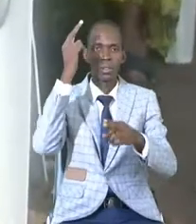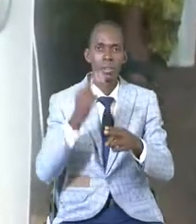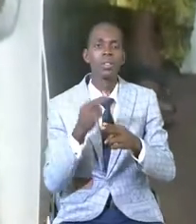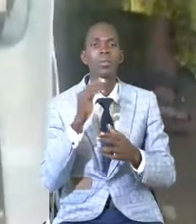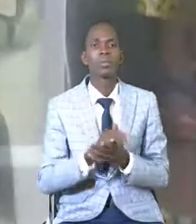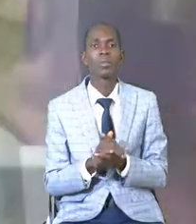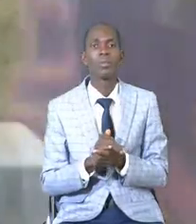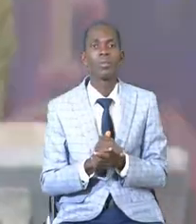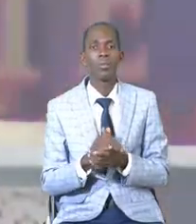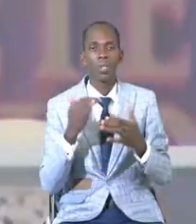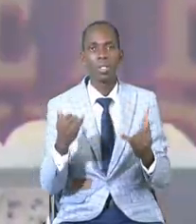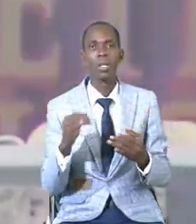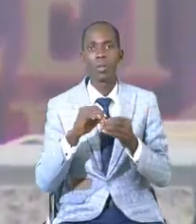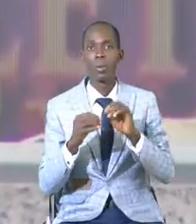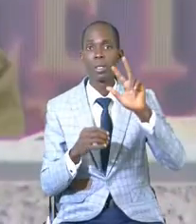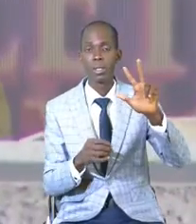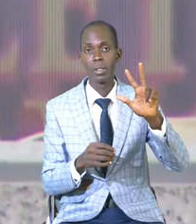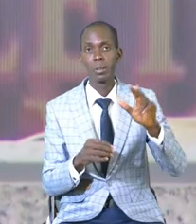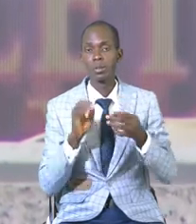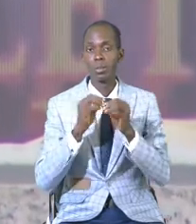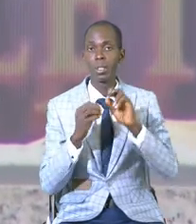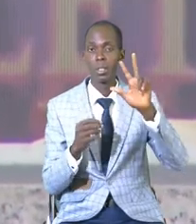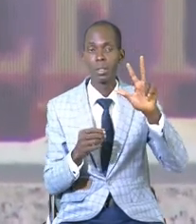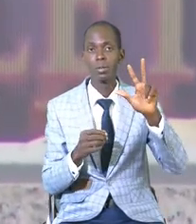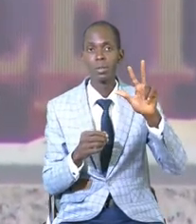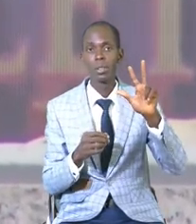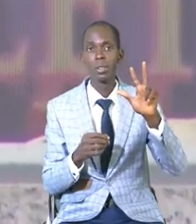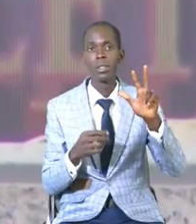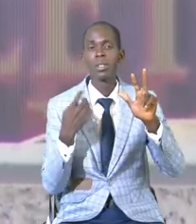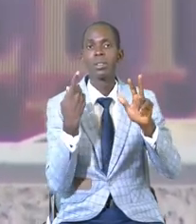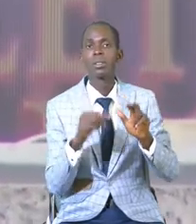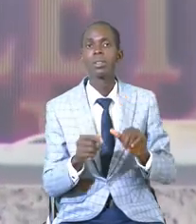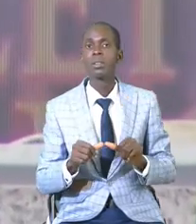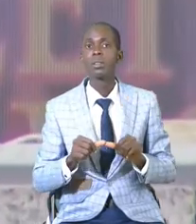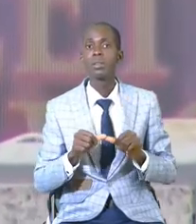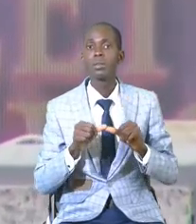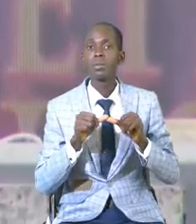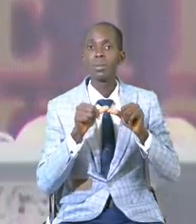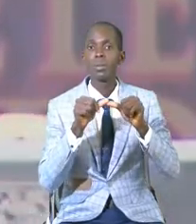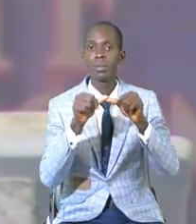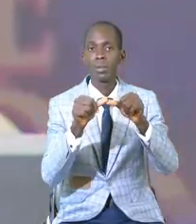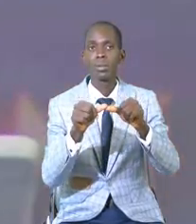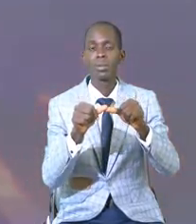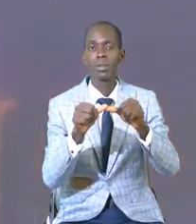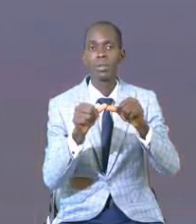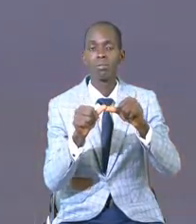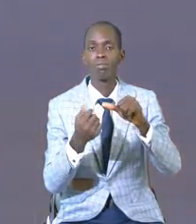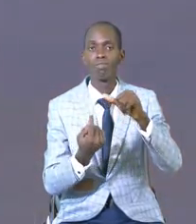We're coming to number three here. Number three here is the perpetual superiority and